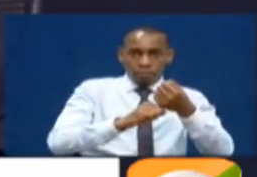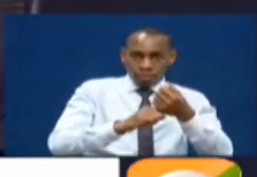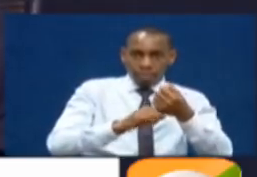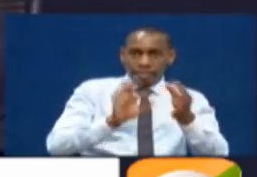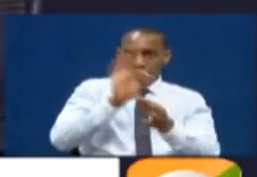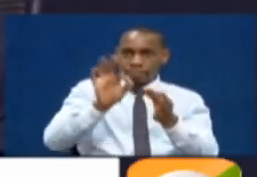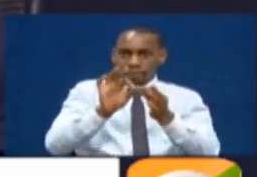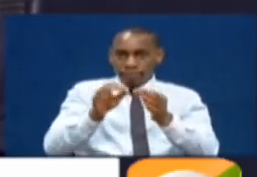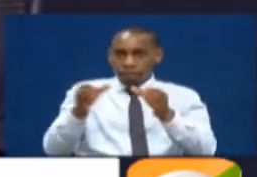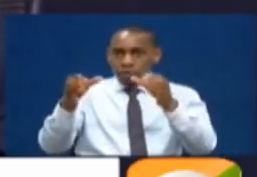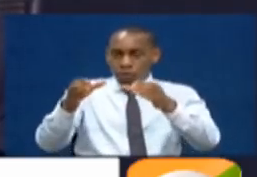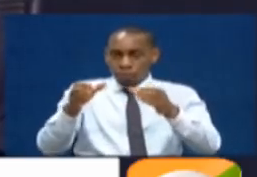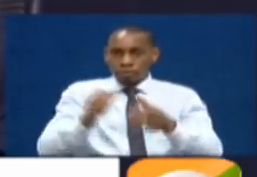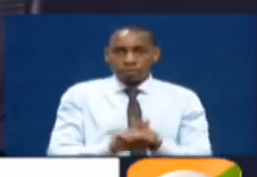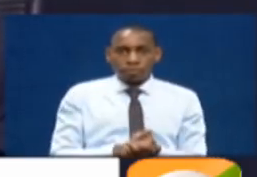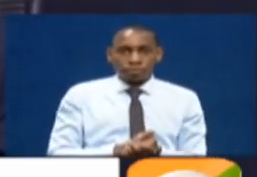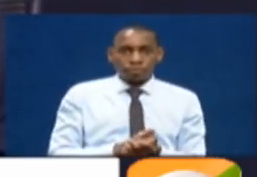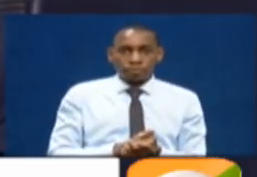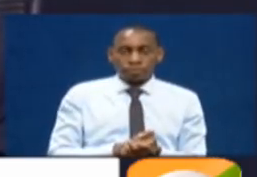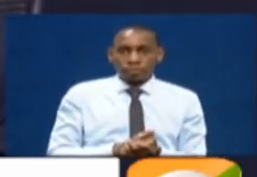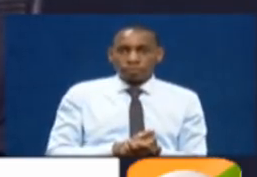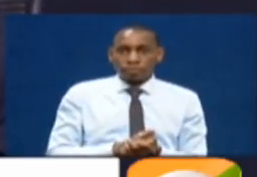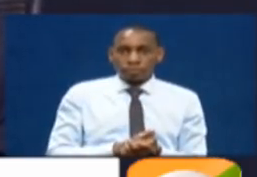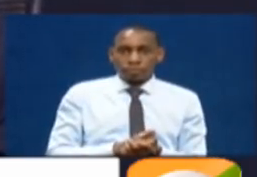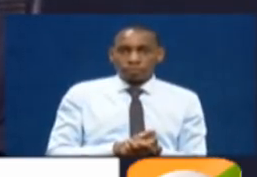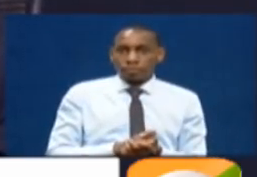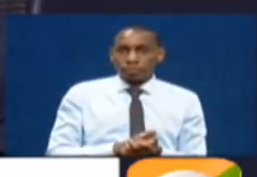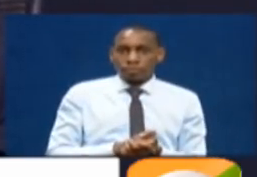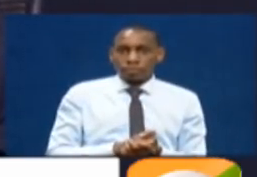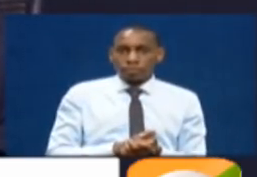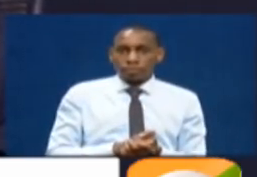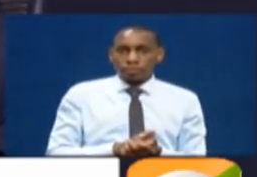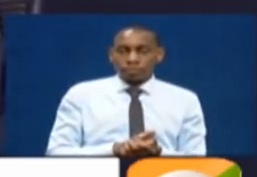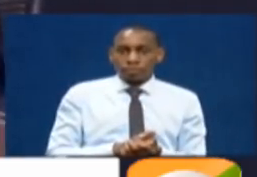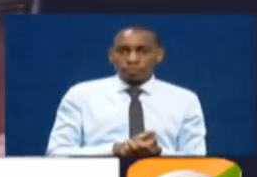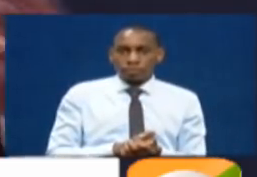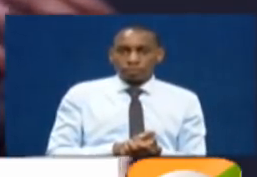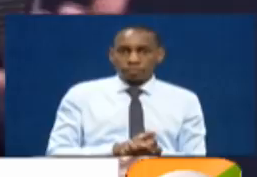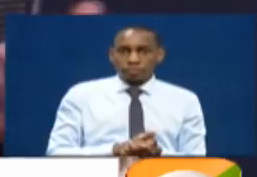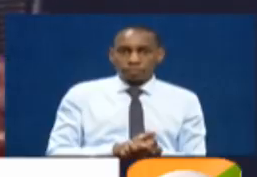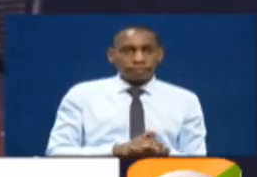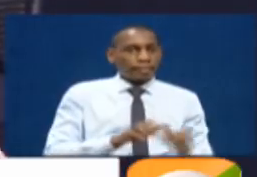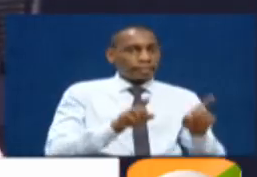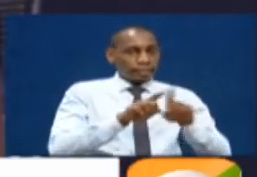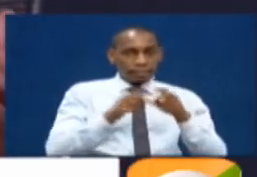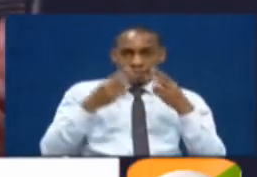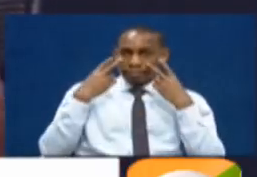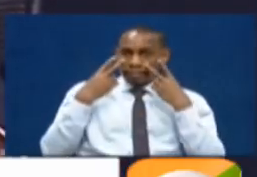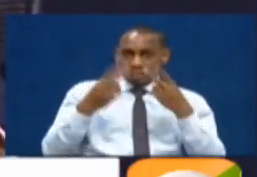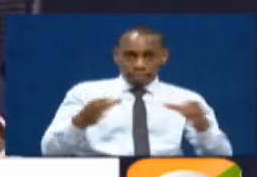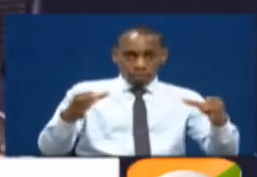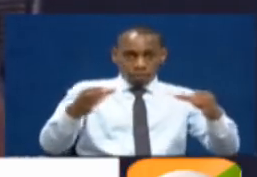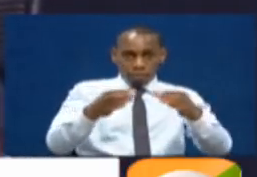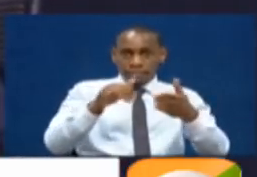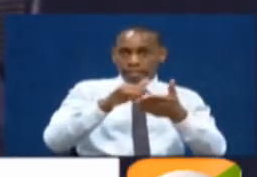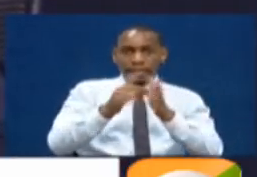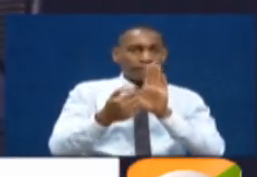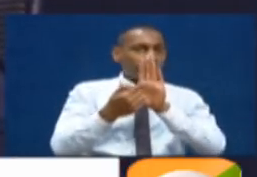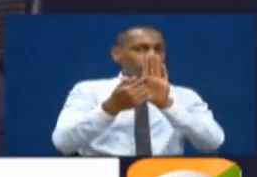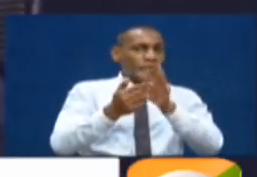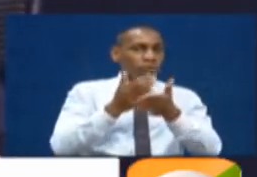yellow, or you're either blue or red. And we have seen movements that show that